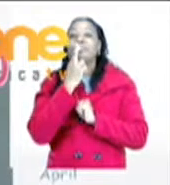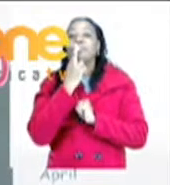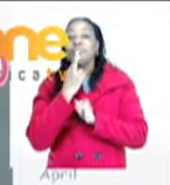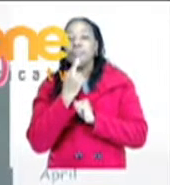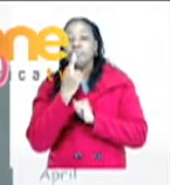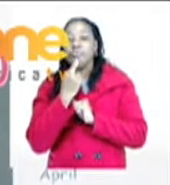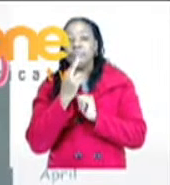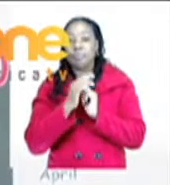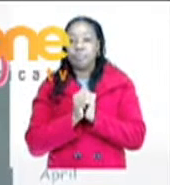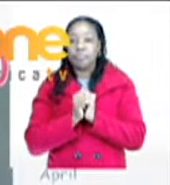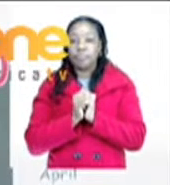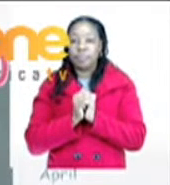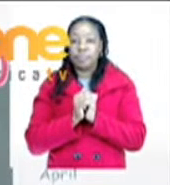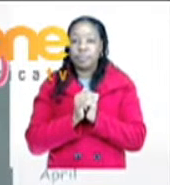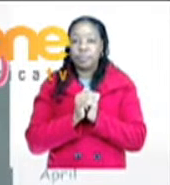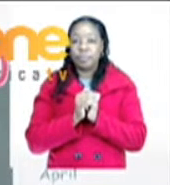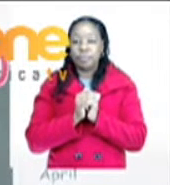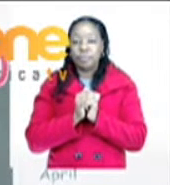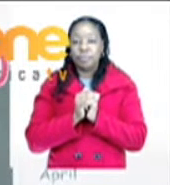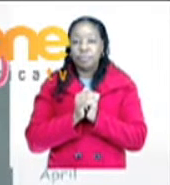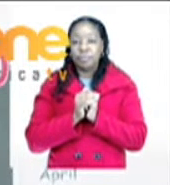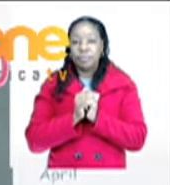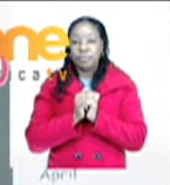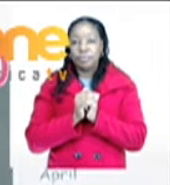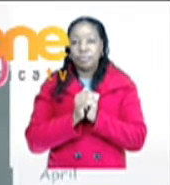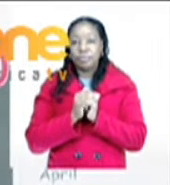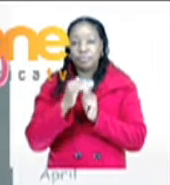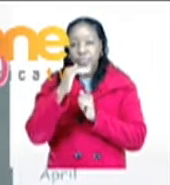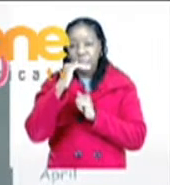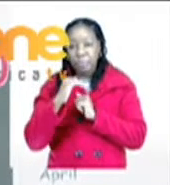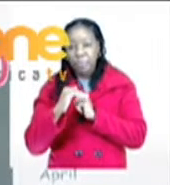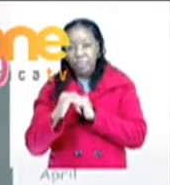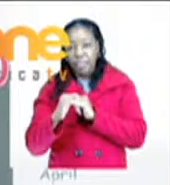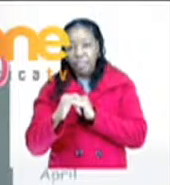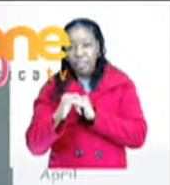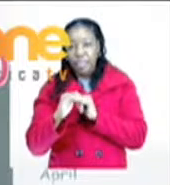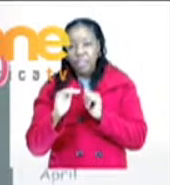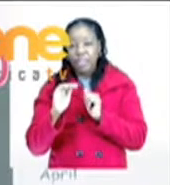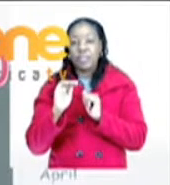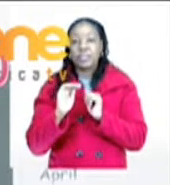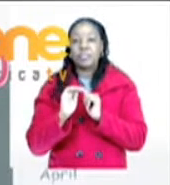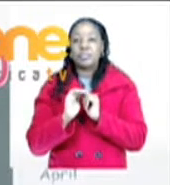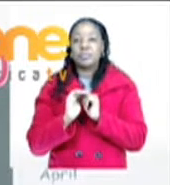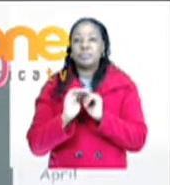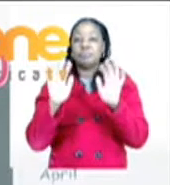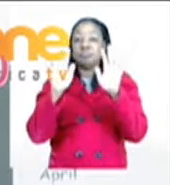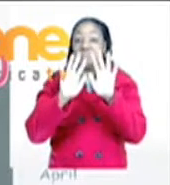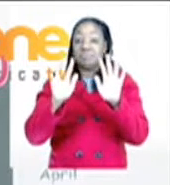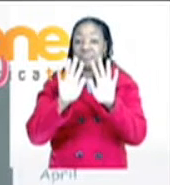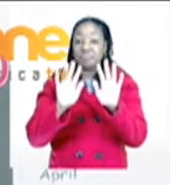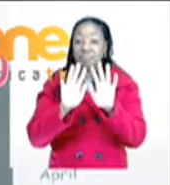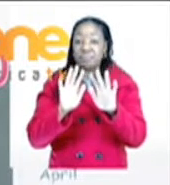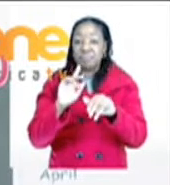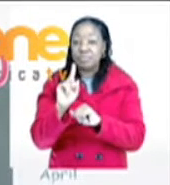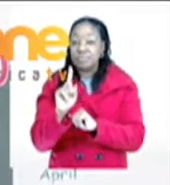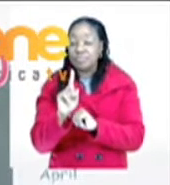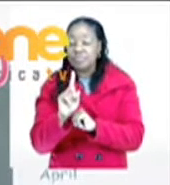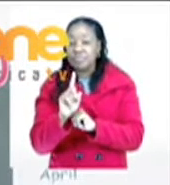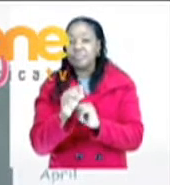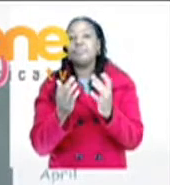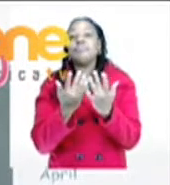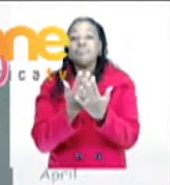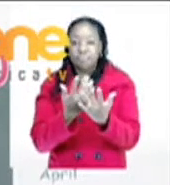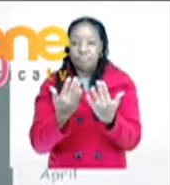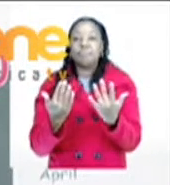And we move over right to the bottom. What color should we color in? We should color